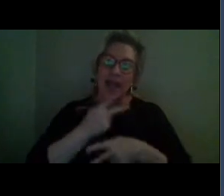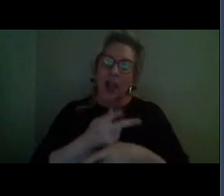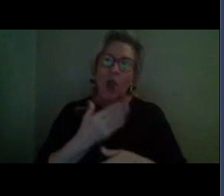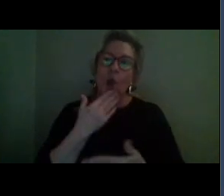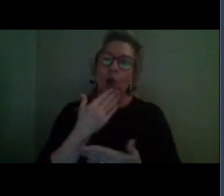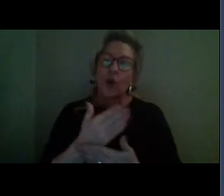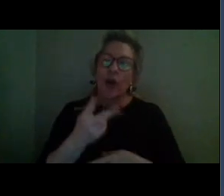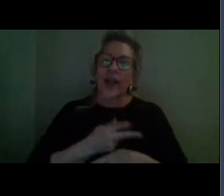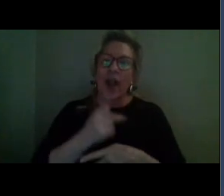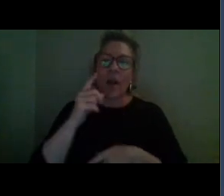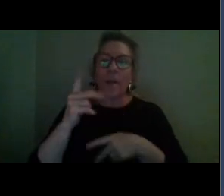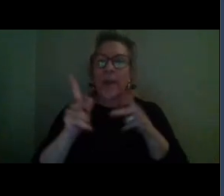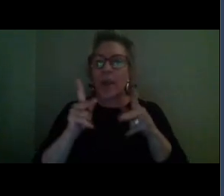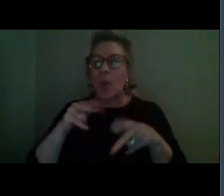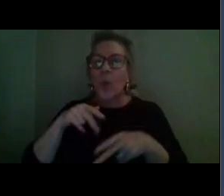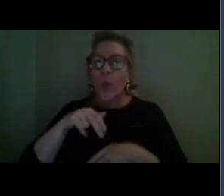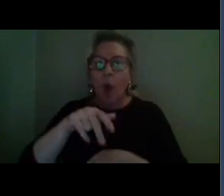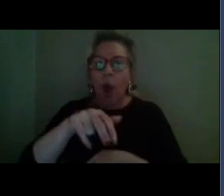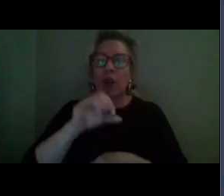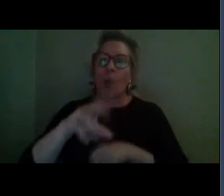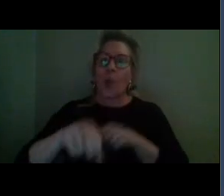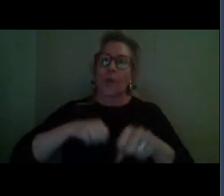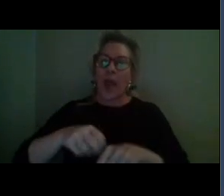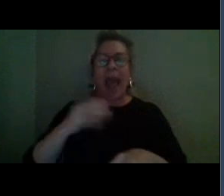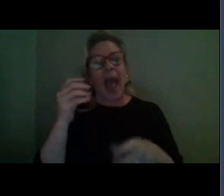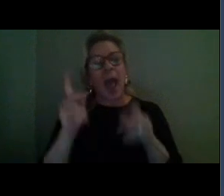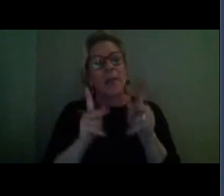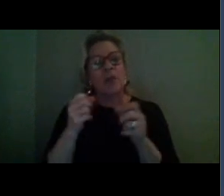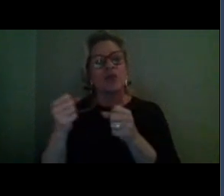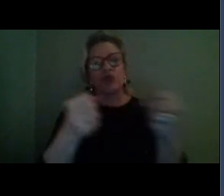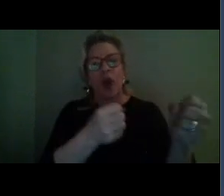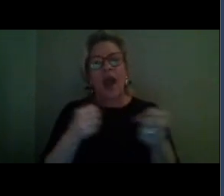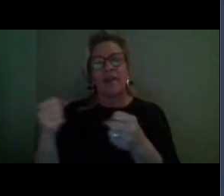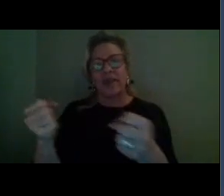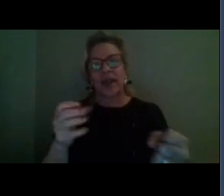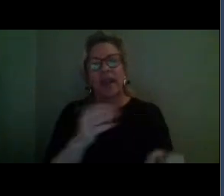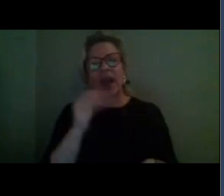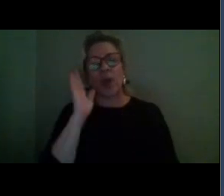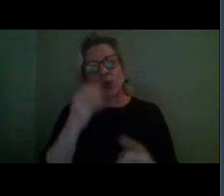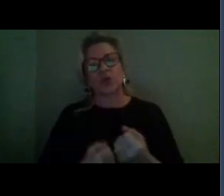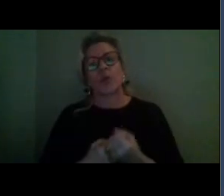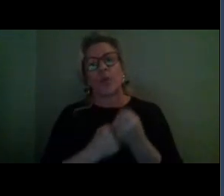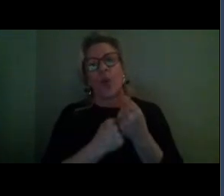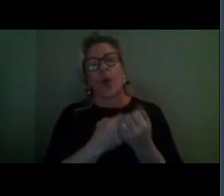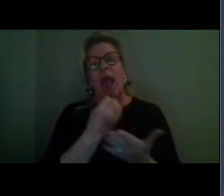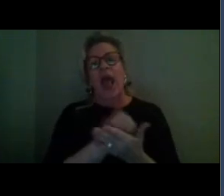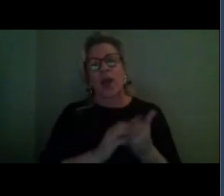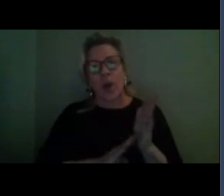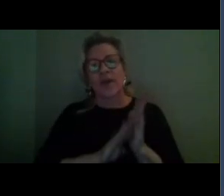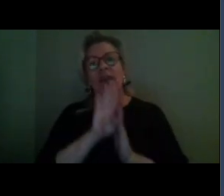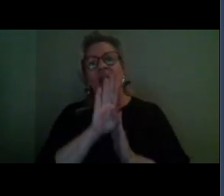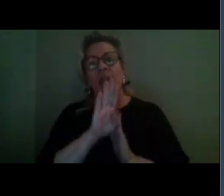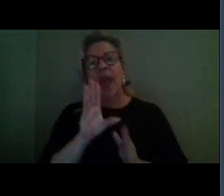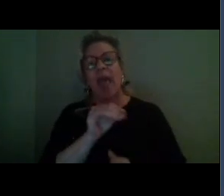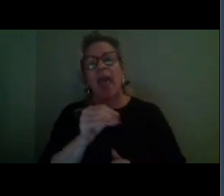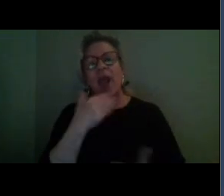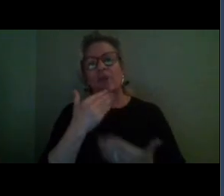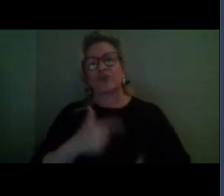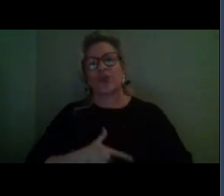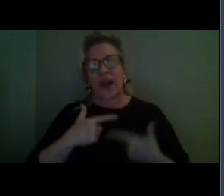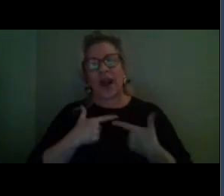pedestrians and cyclists as well as motorists and supporting ongoing economic development and quality of life. So my